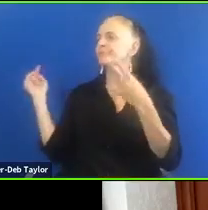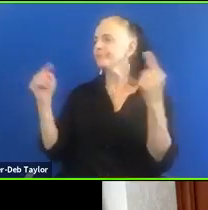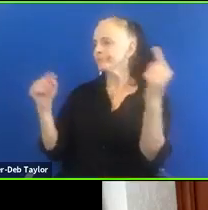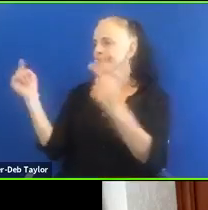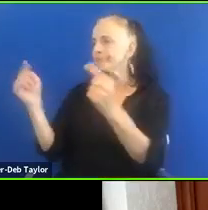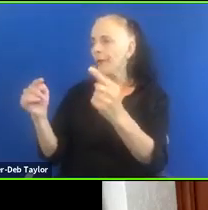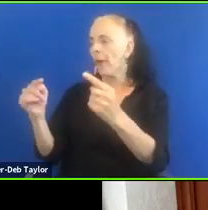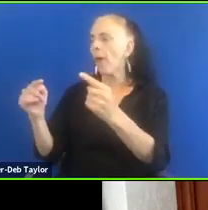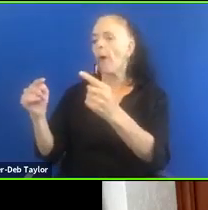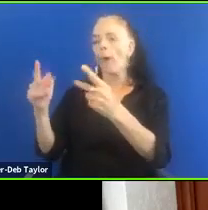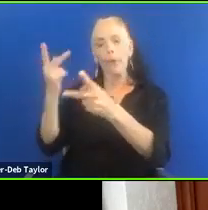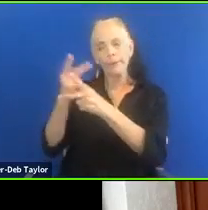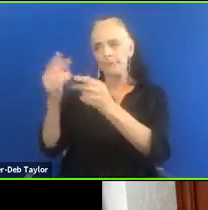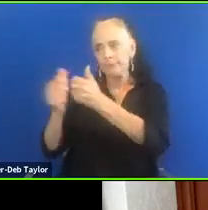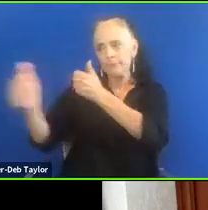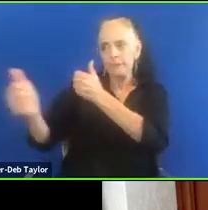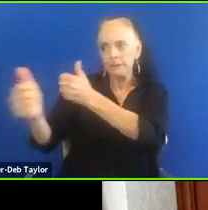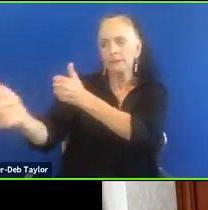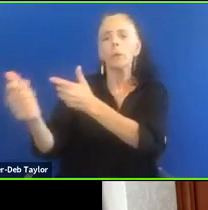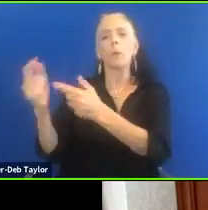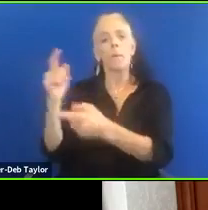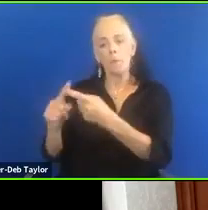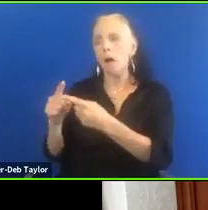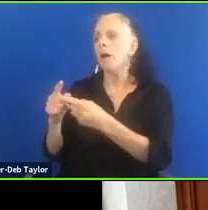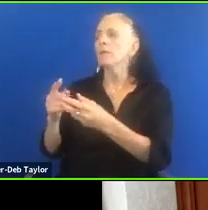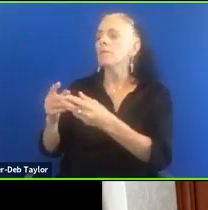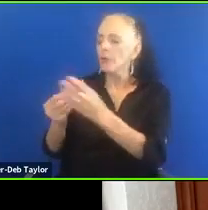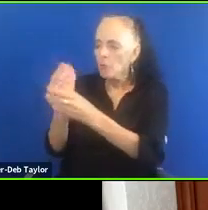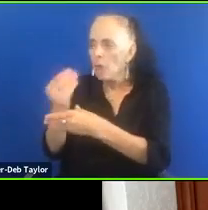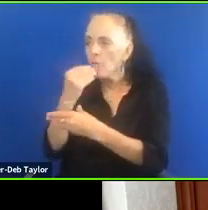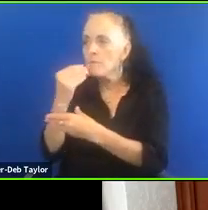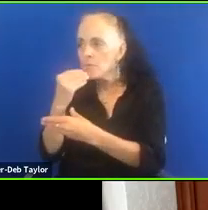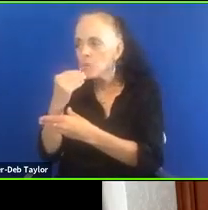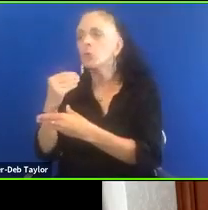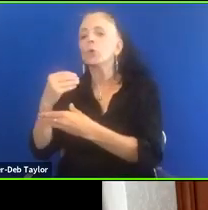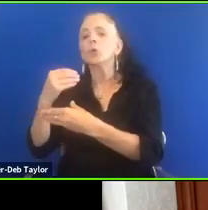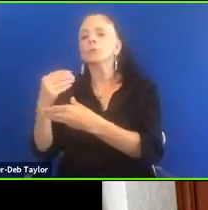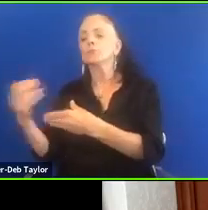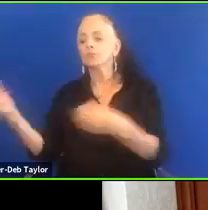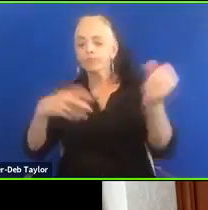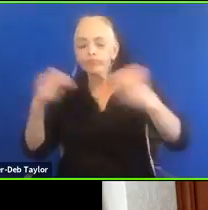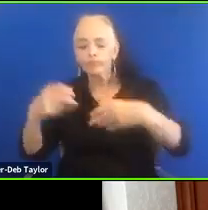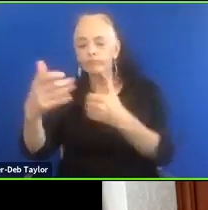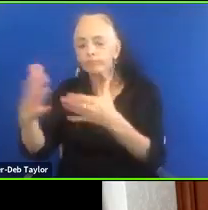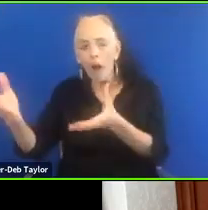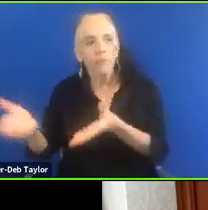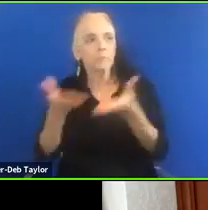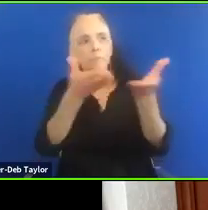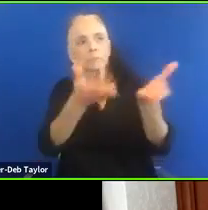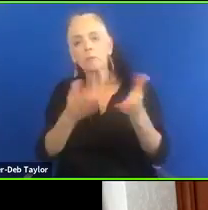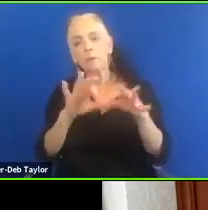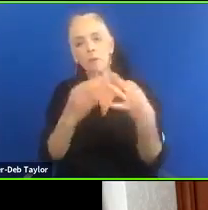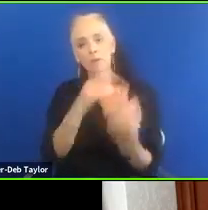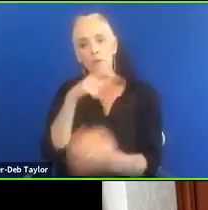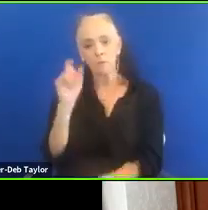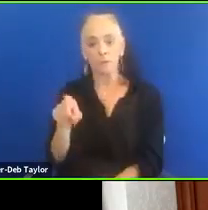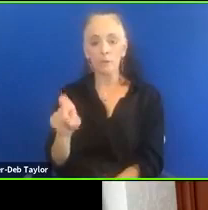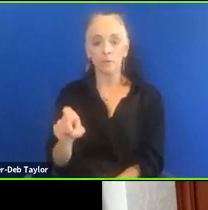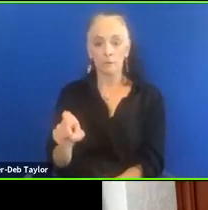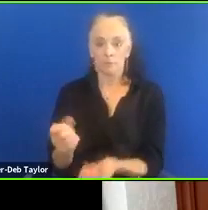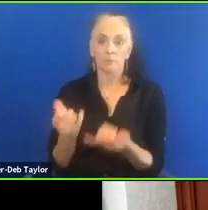boxes that are going to families who don't have access to healthy food in this moment, particularly in this moment. So